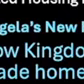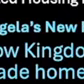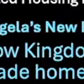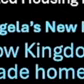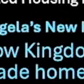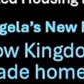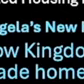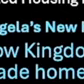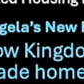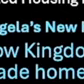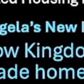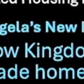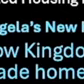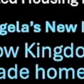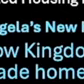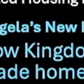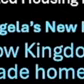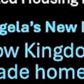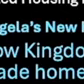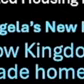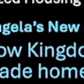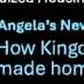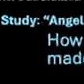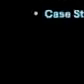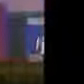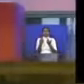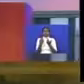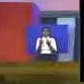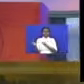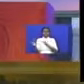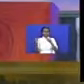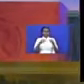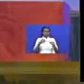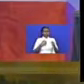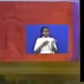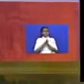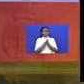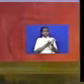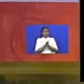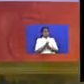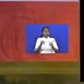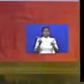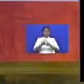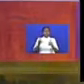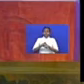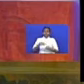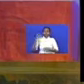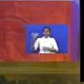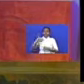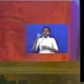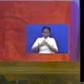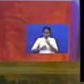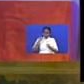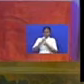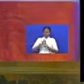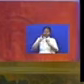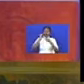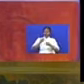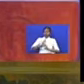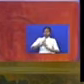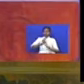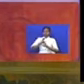example. Because I don't want Rheema Feast to just be a place you come and get inspiration. I want it to be a place that every year we can give a report.